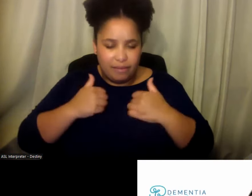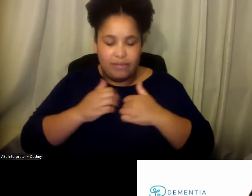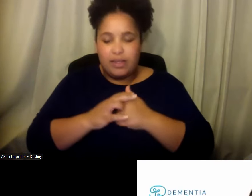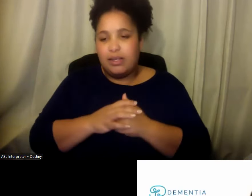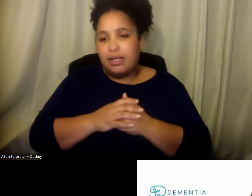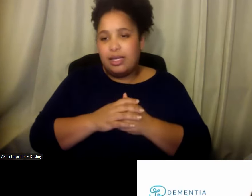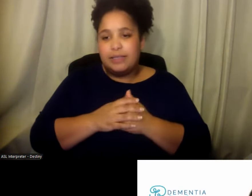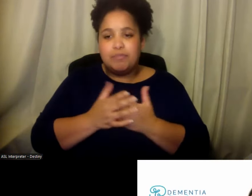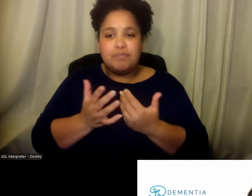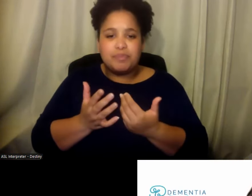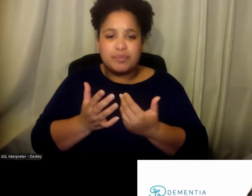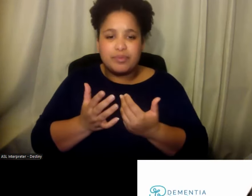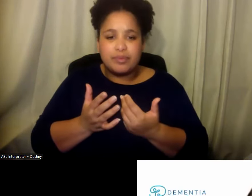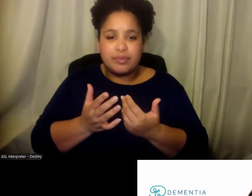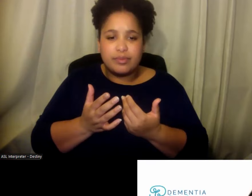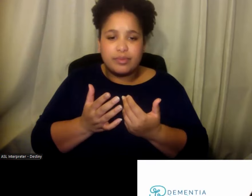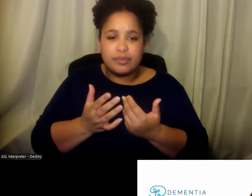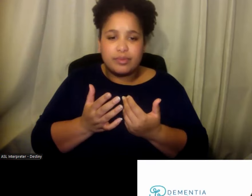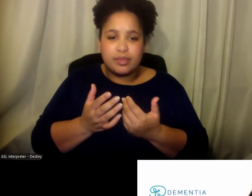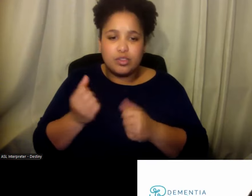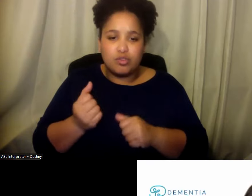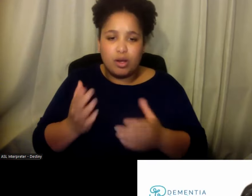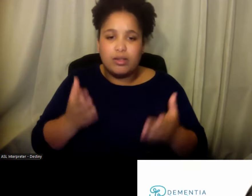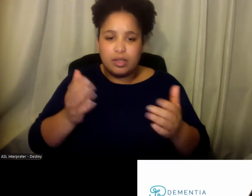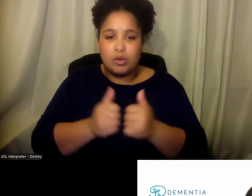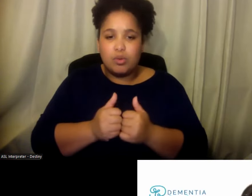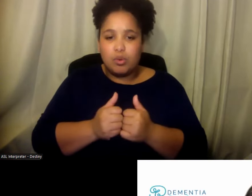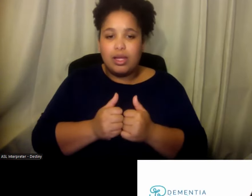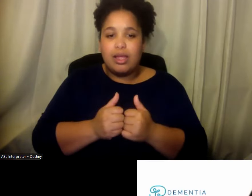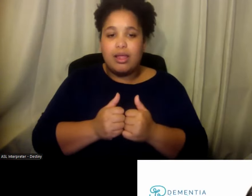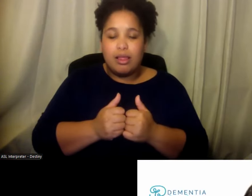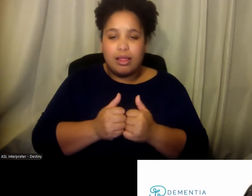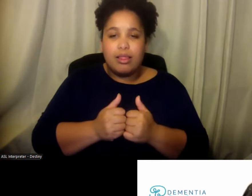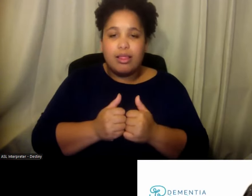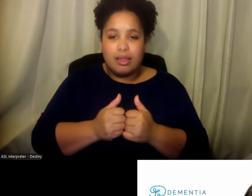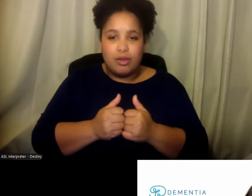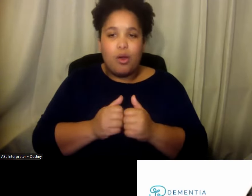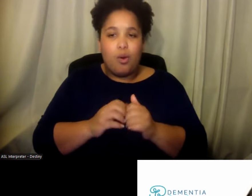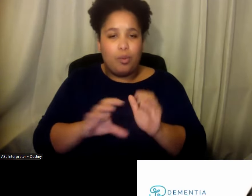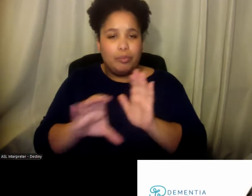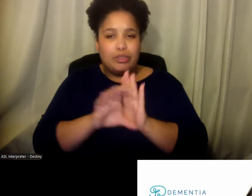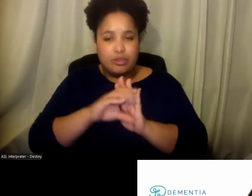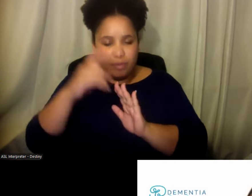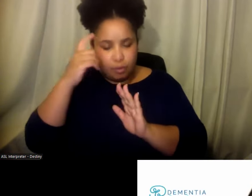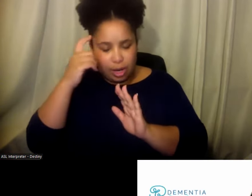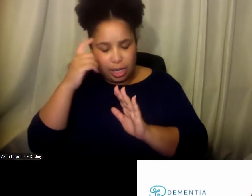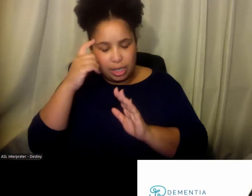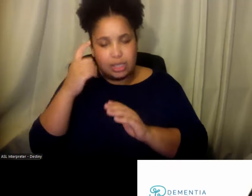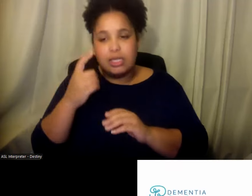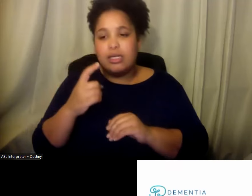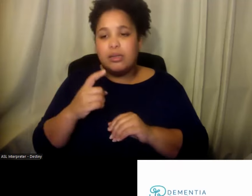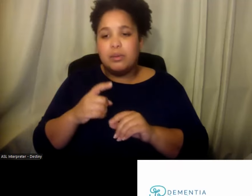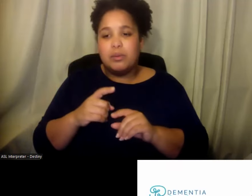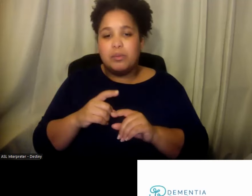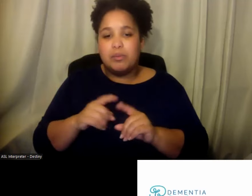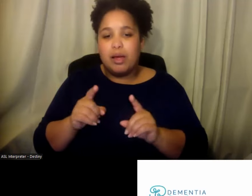don't know that there's a stronger recommendation to confirm with head imaging specifically, things like that, but we're trying to make sure that people do have that list